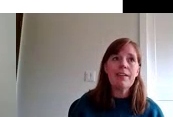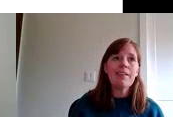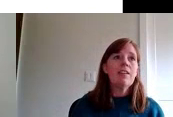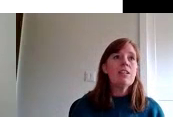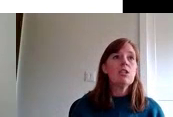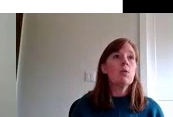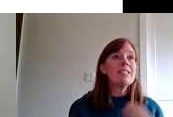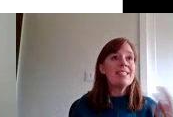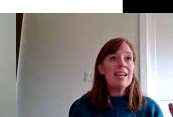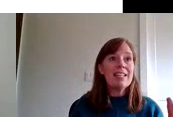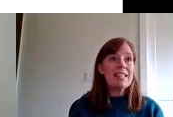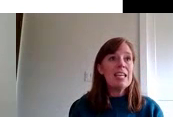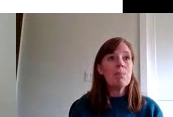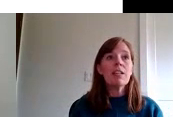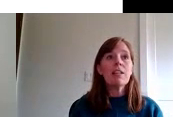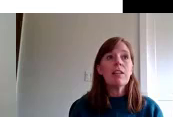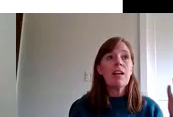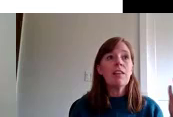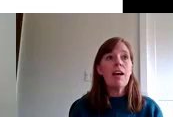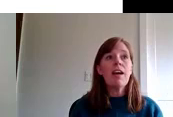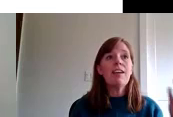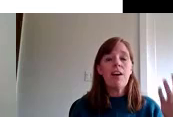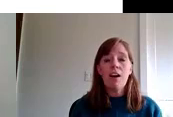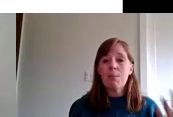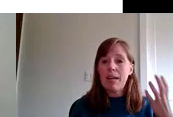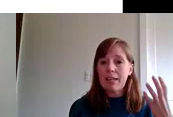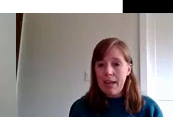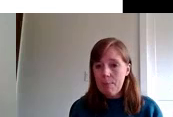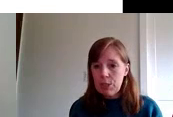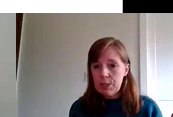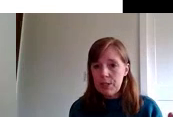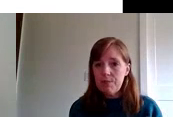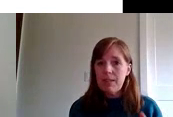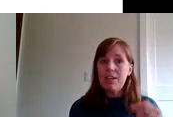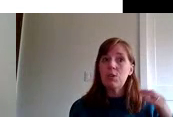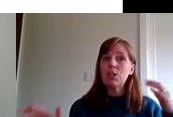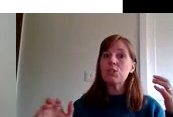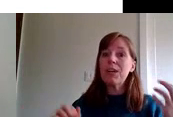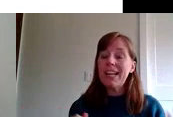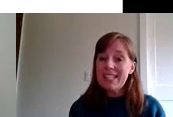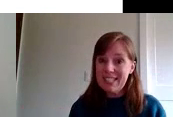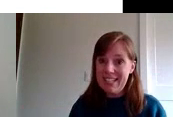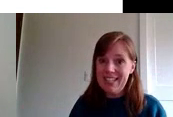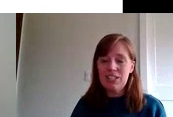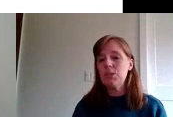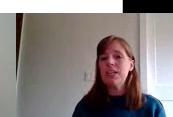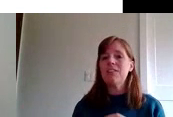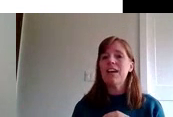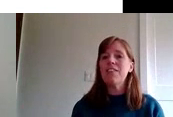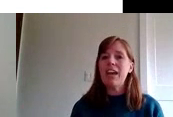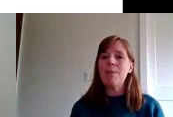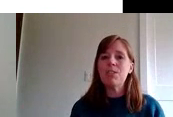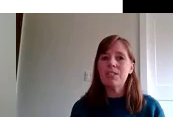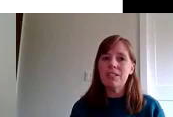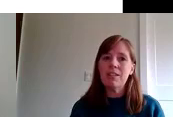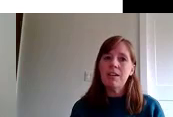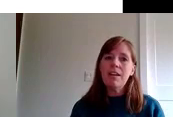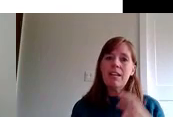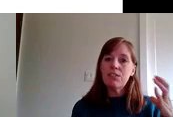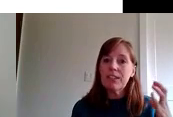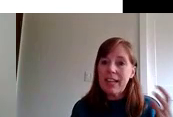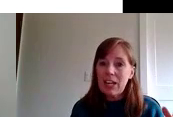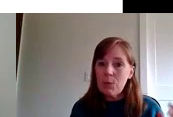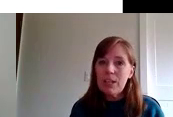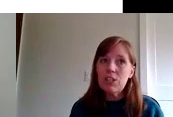for everybody. So Teams, live automatic captions, and you can translate these. So you can have live captions